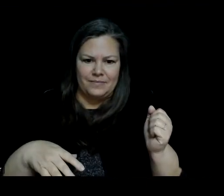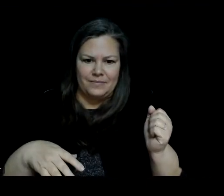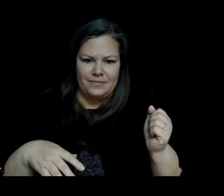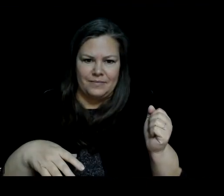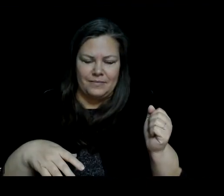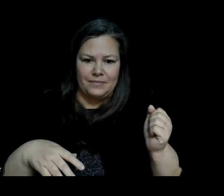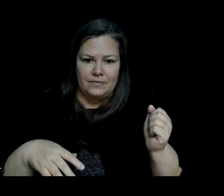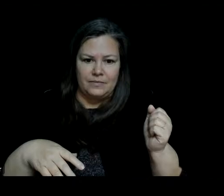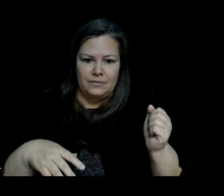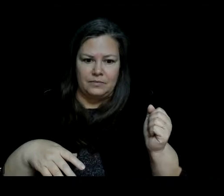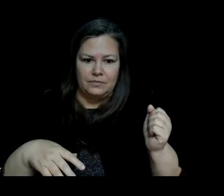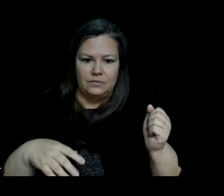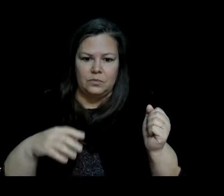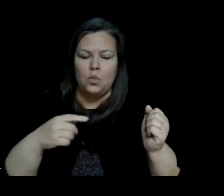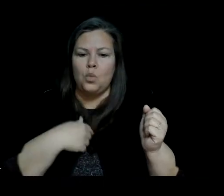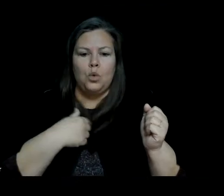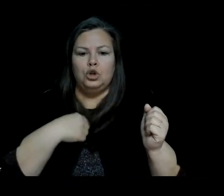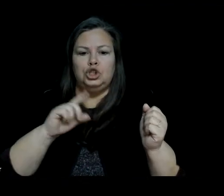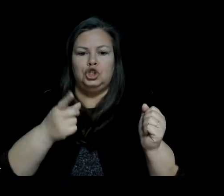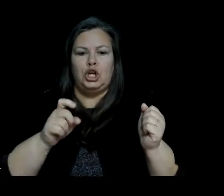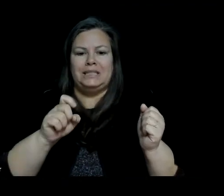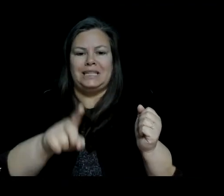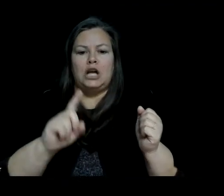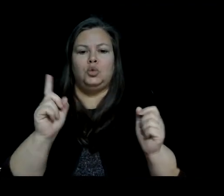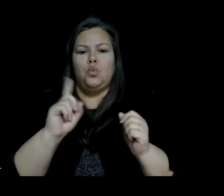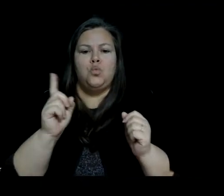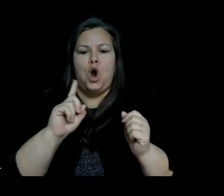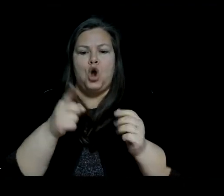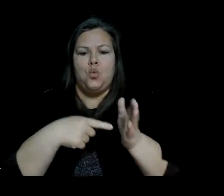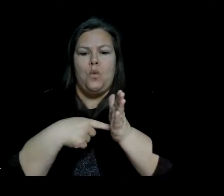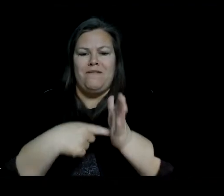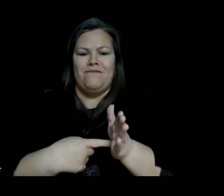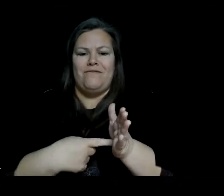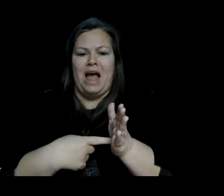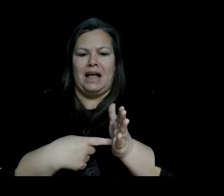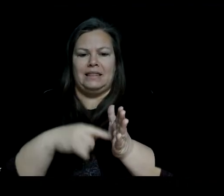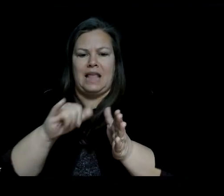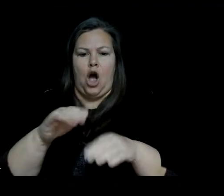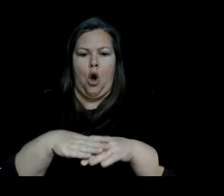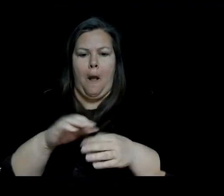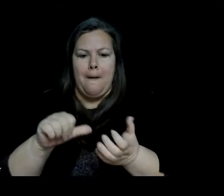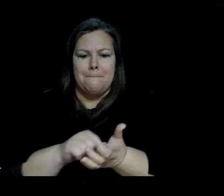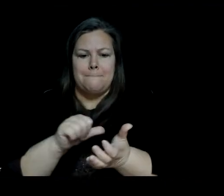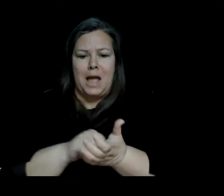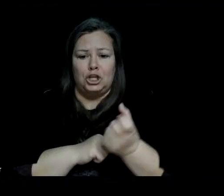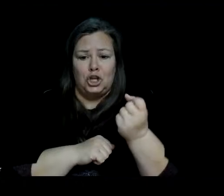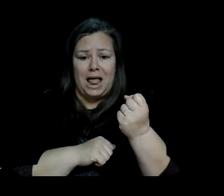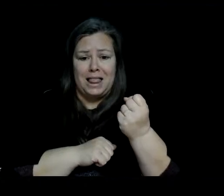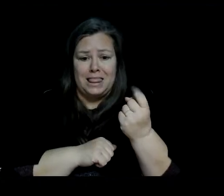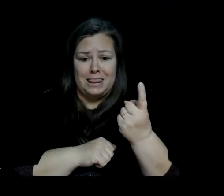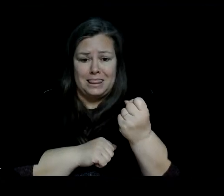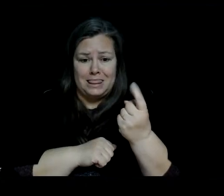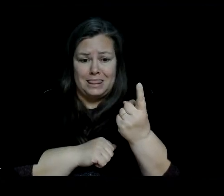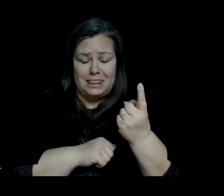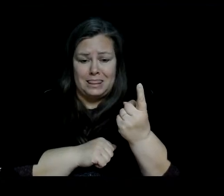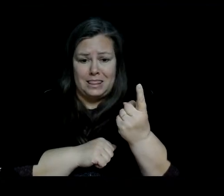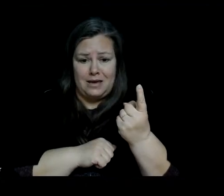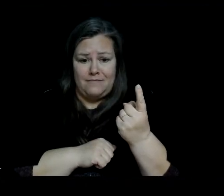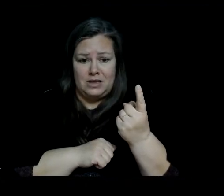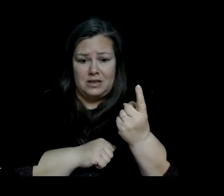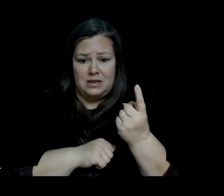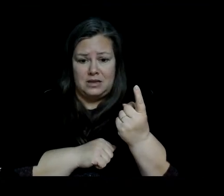Okay, so we were just asking where that was reflected on page 11. Yes, that would